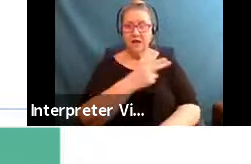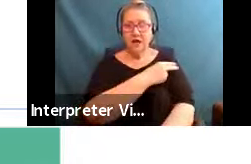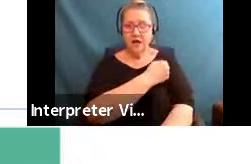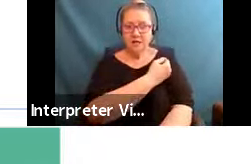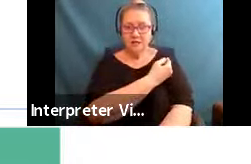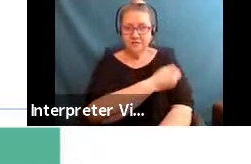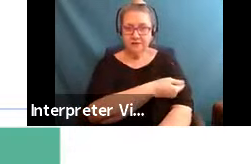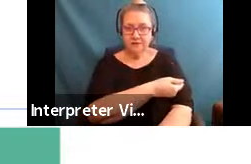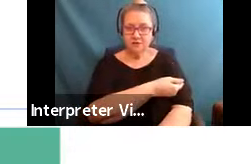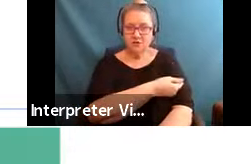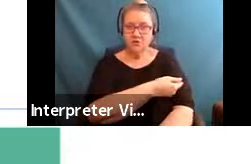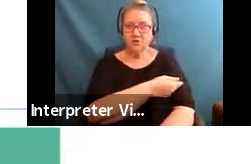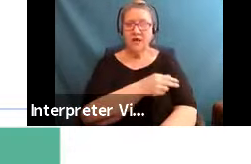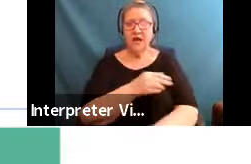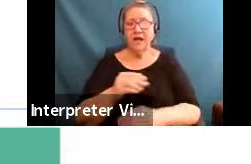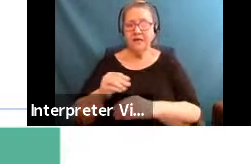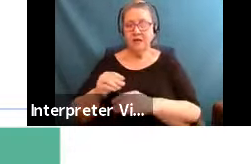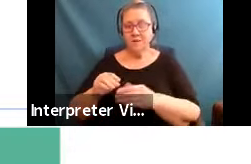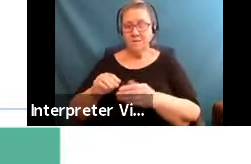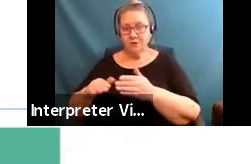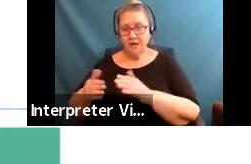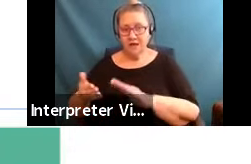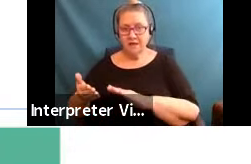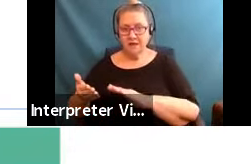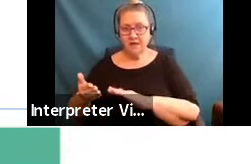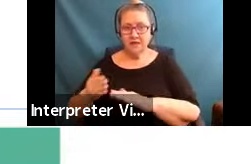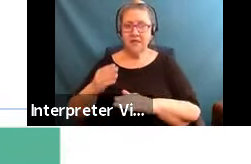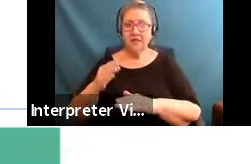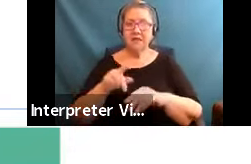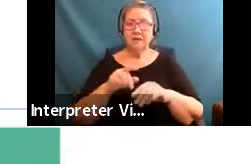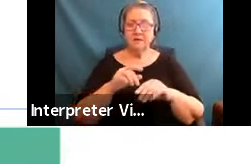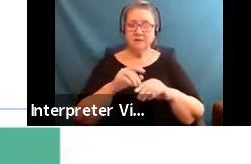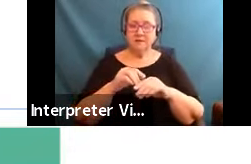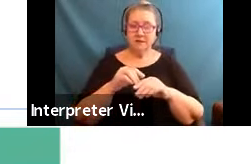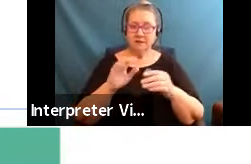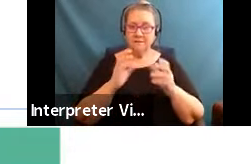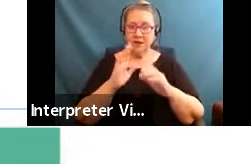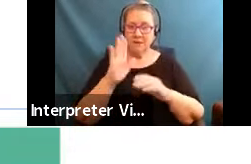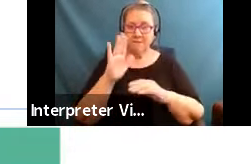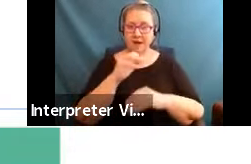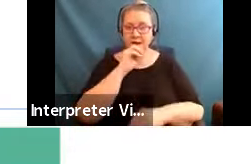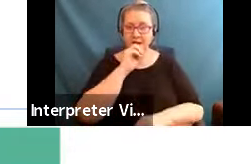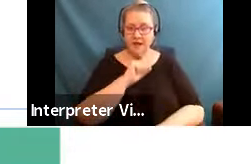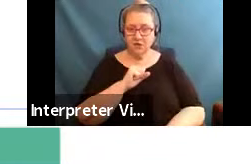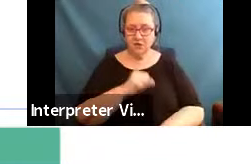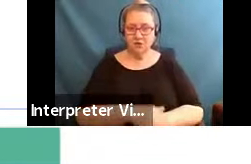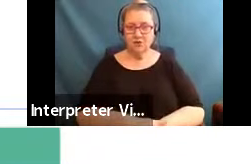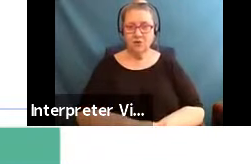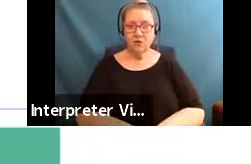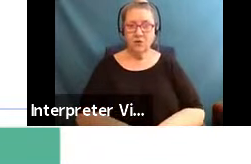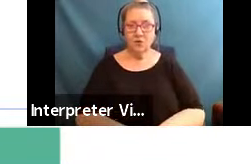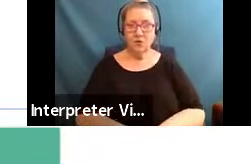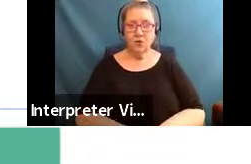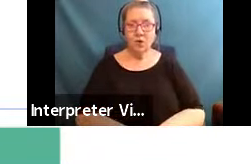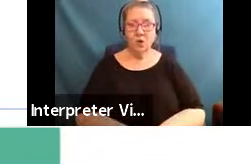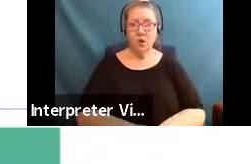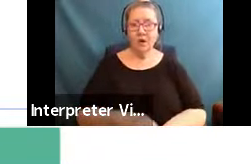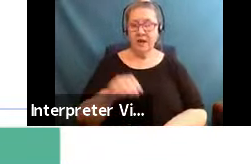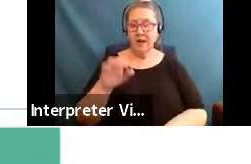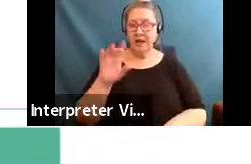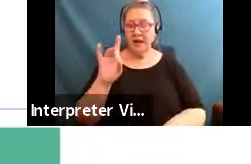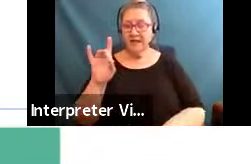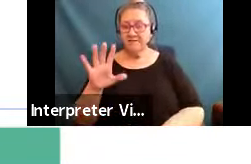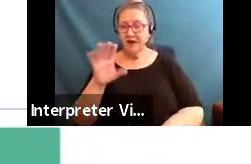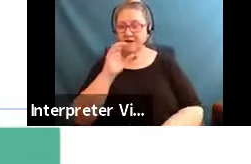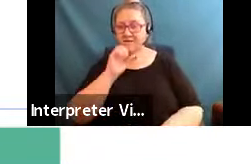and mortality by age. And this really highlights kind of working backwards by age. Those people 85 years or